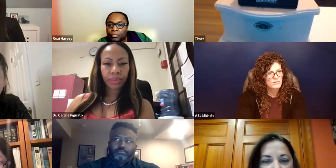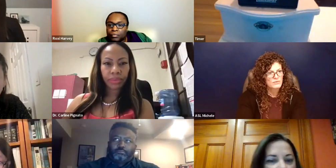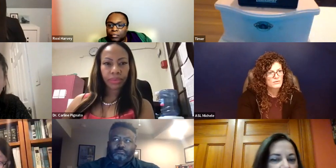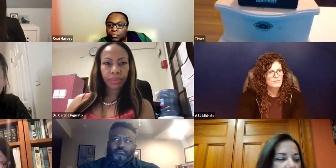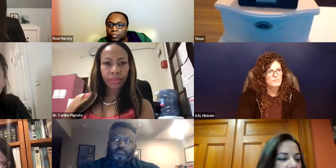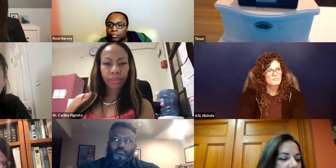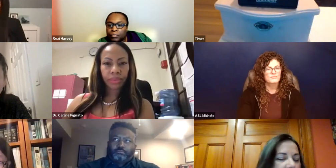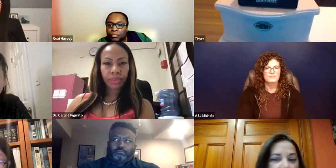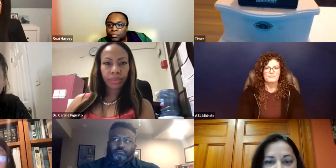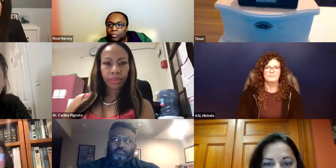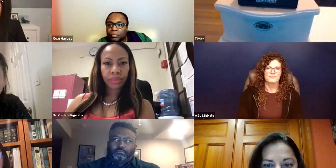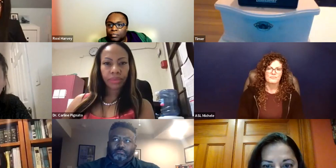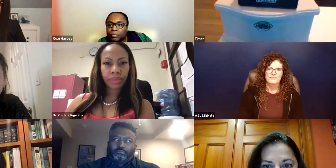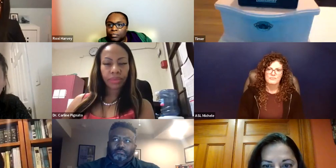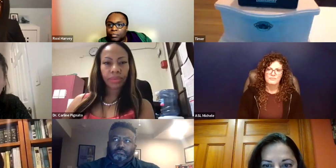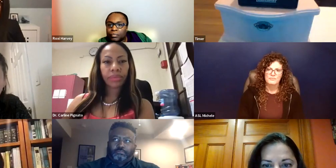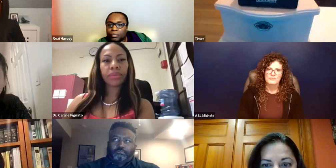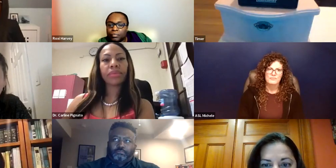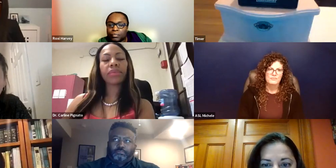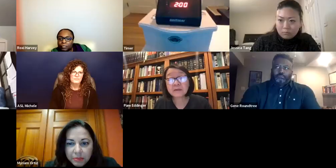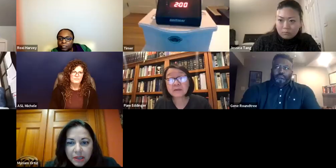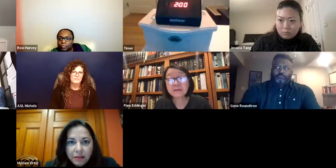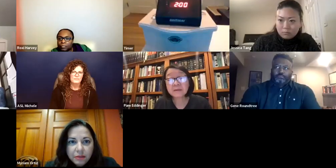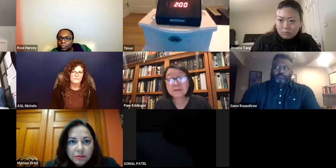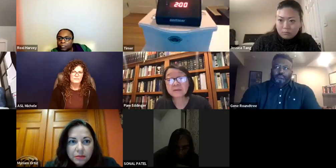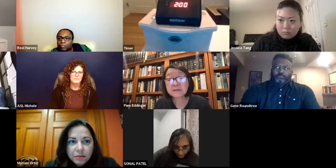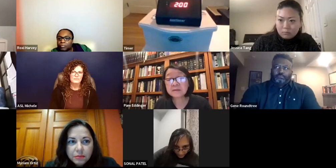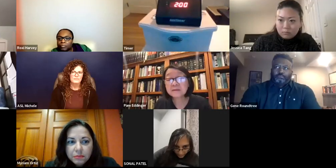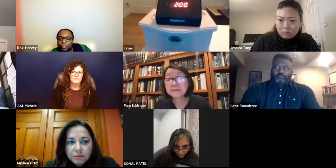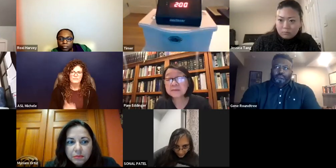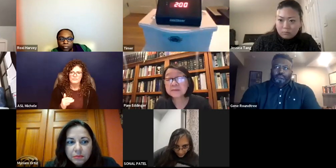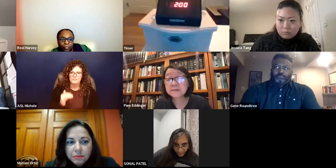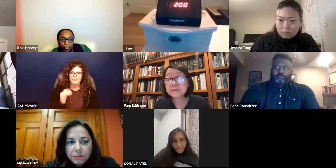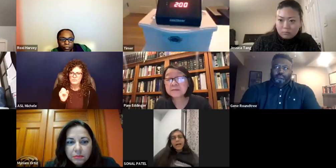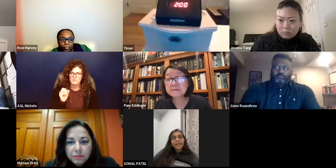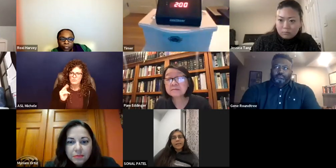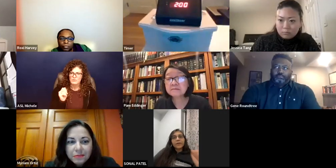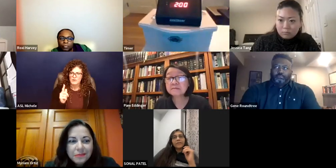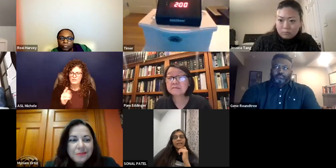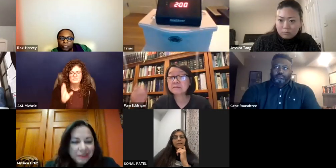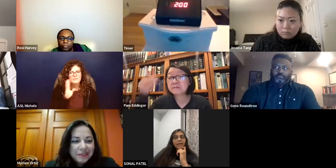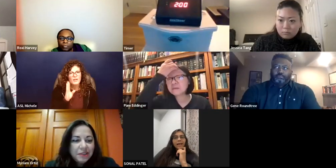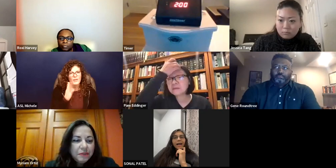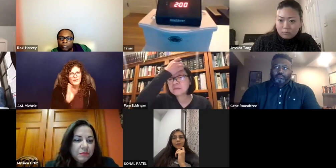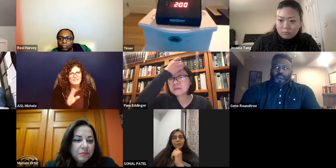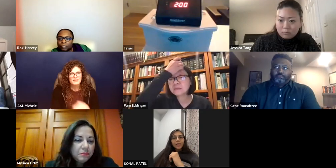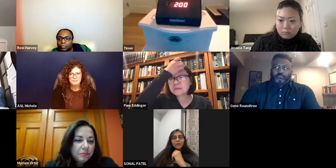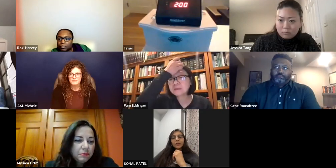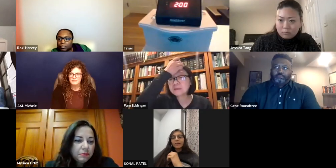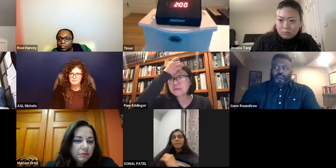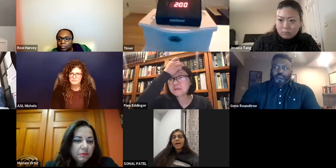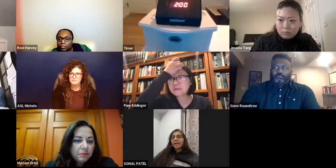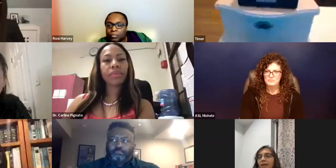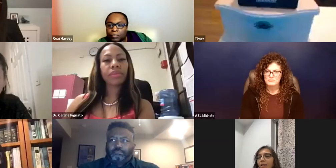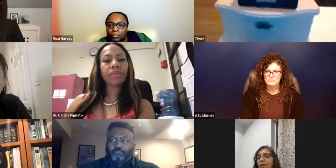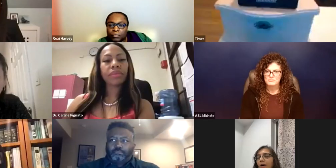speaker, I just missed their Sanal Patel. Yes, hi, good evening. I just wanted to